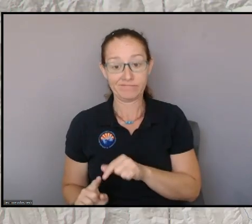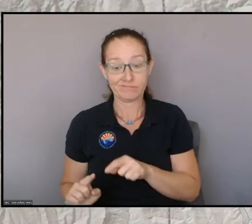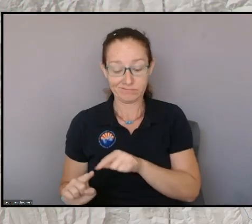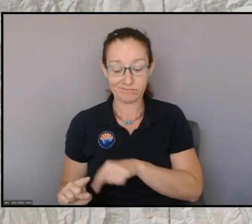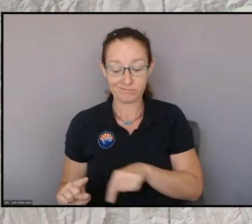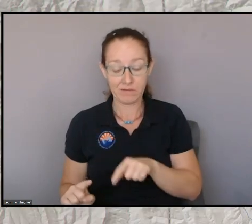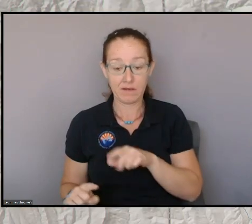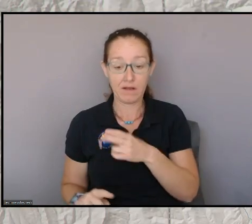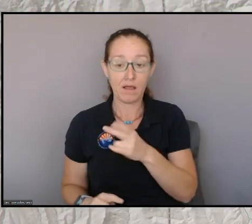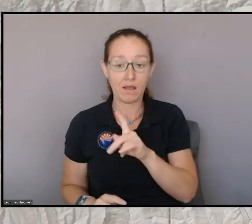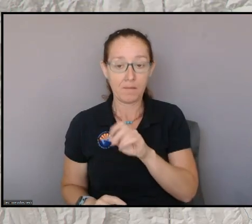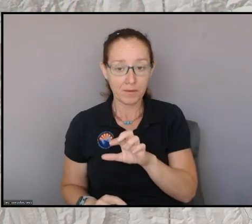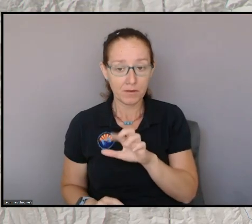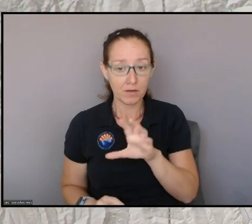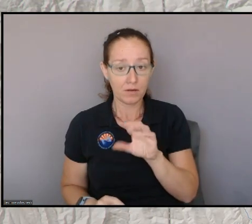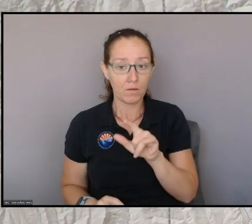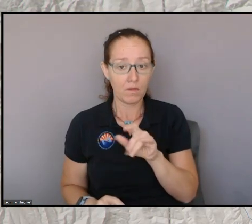Colonias,